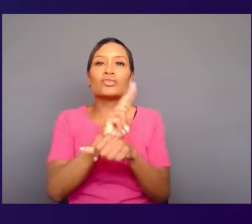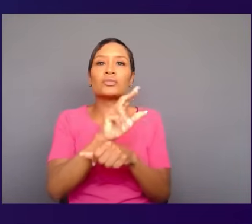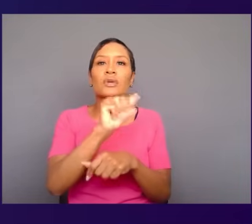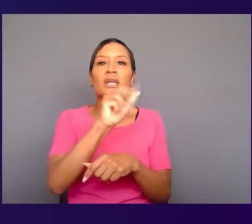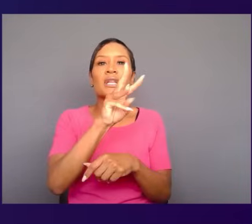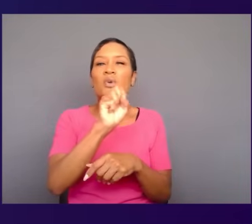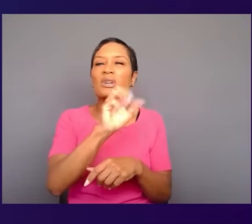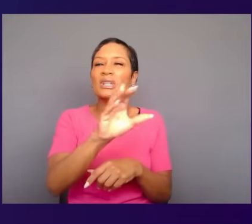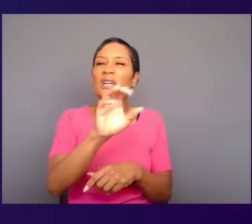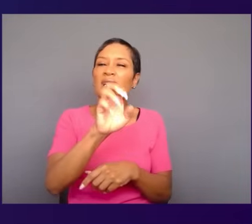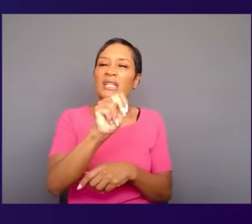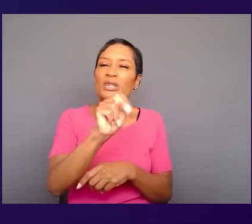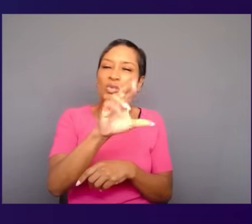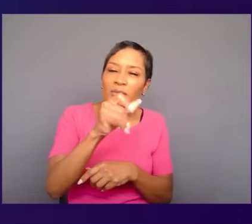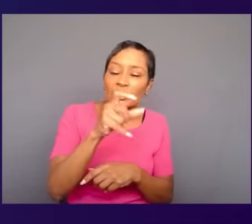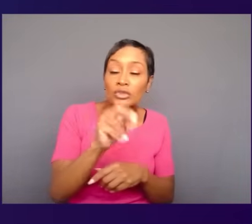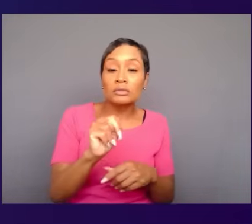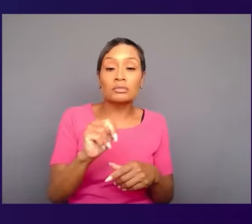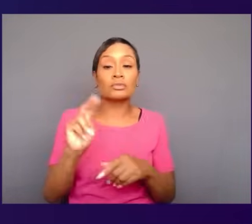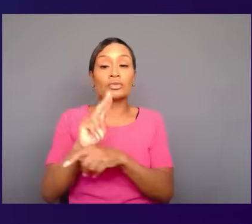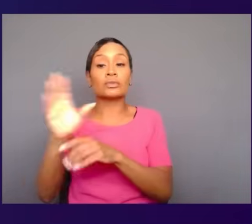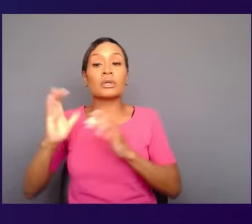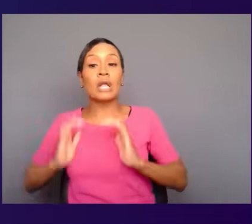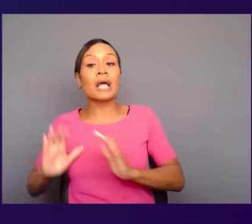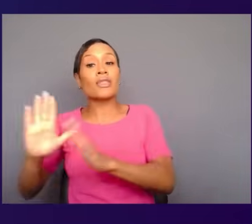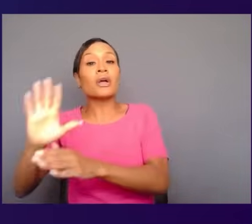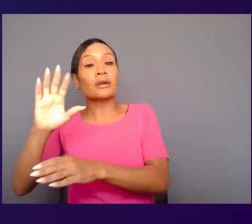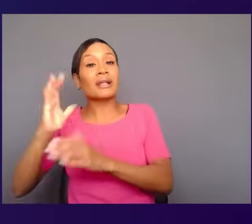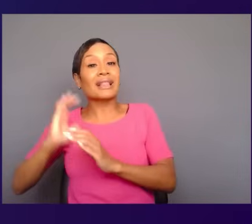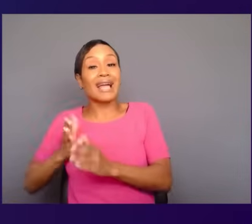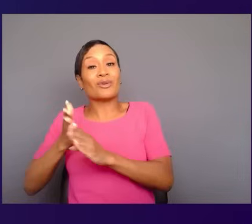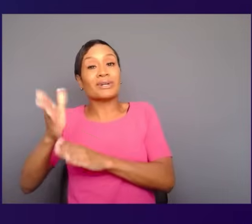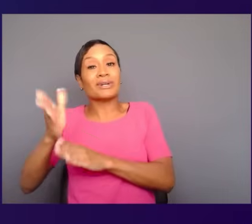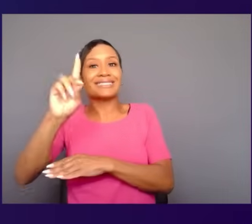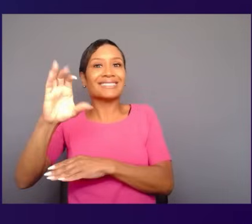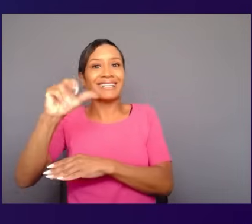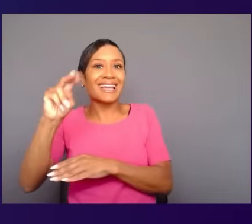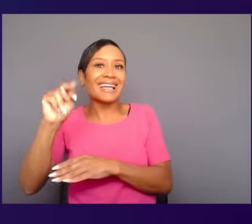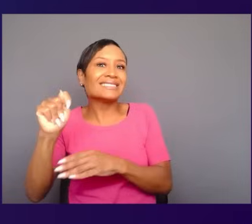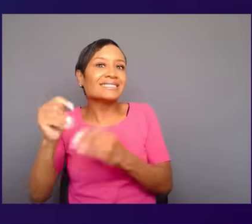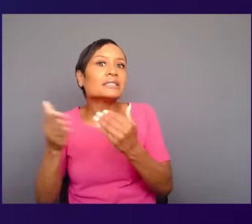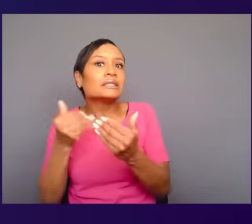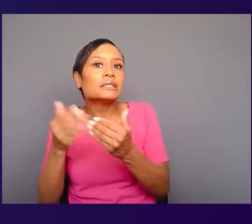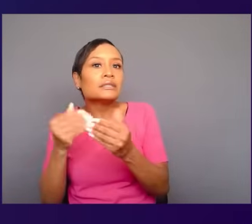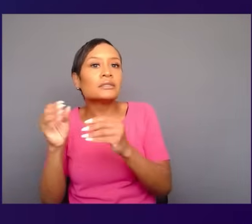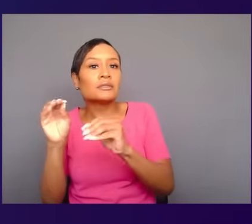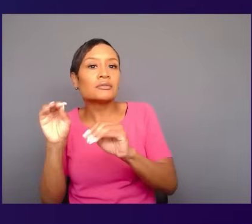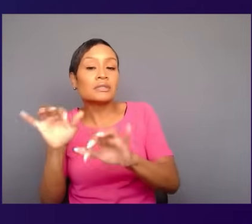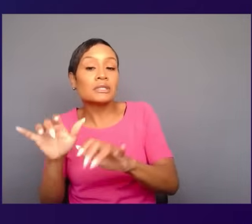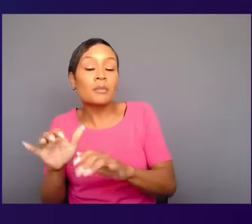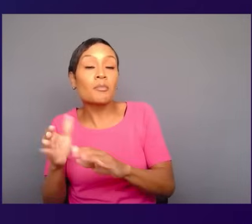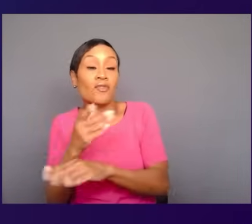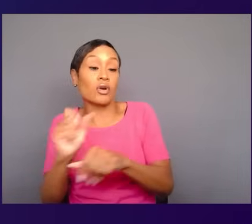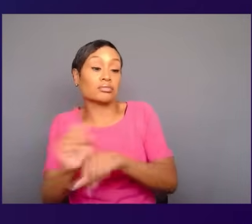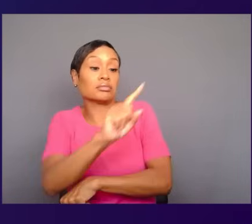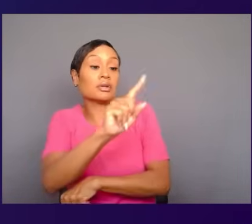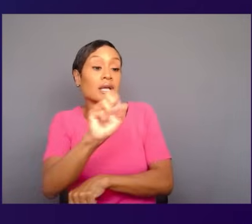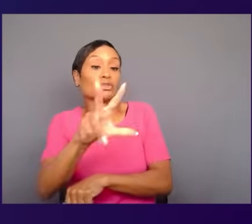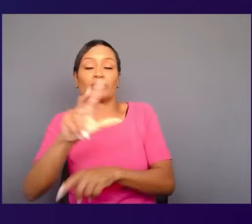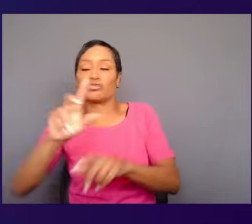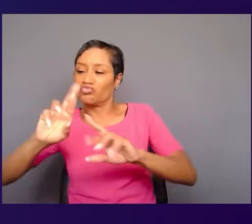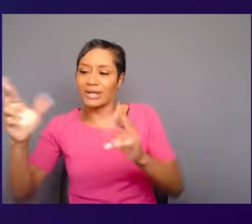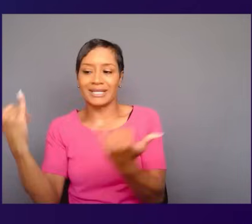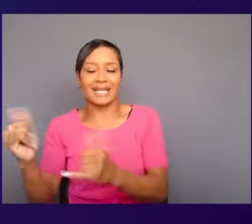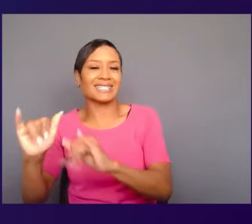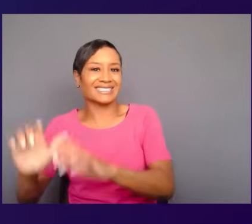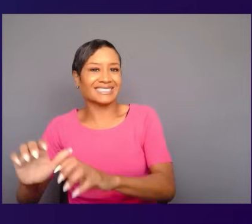data client-side using the encryption SDK. Makes it really easy to encrypt data even before you send it to S3. You can